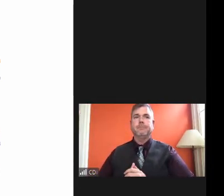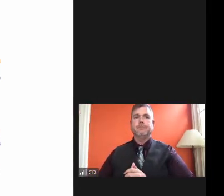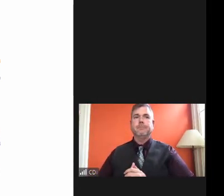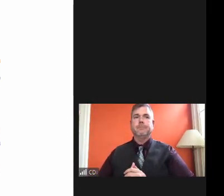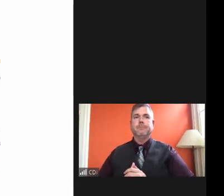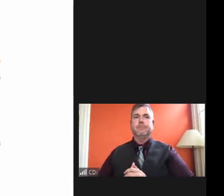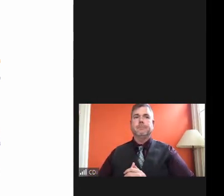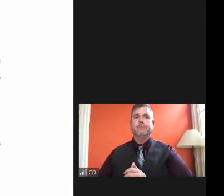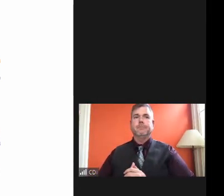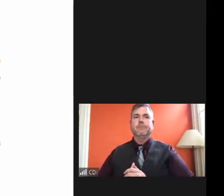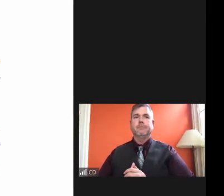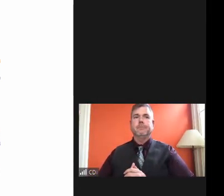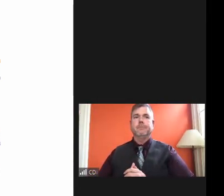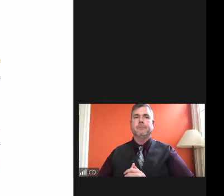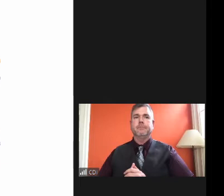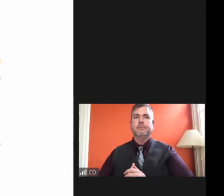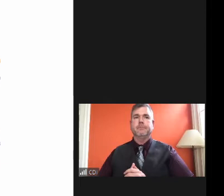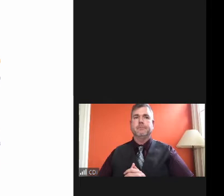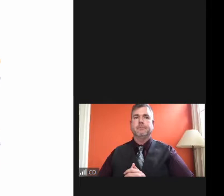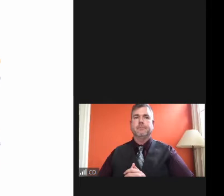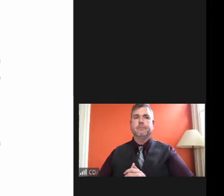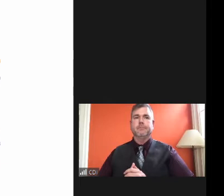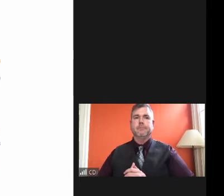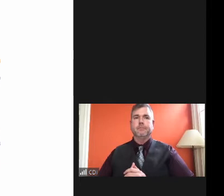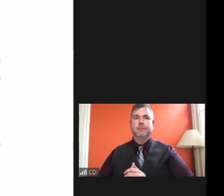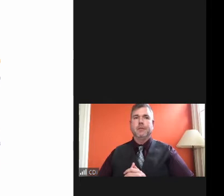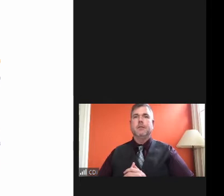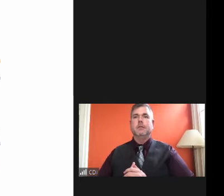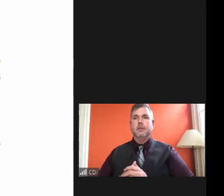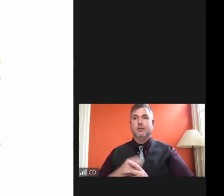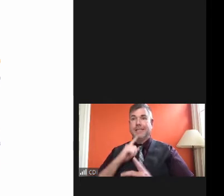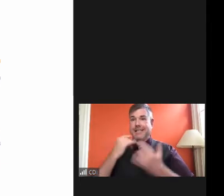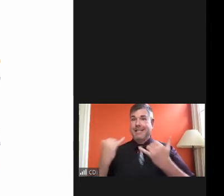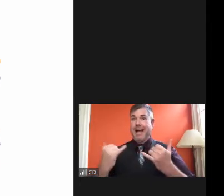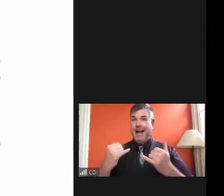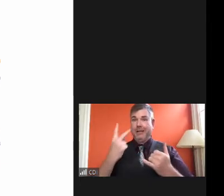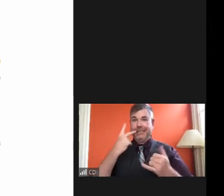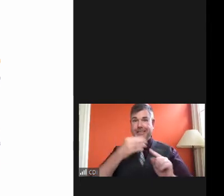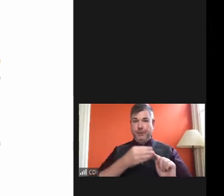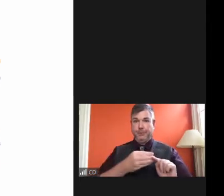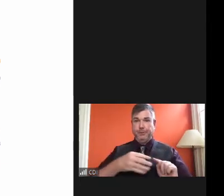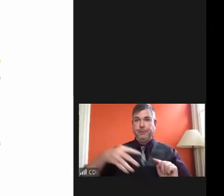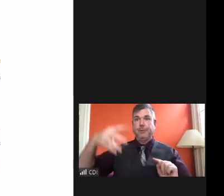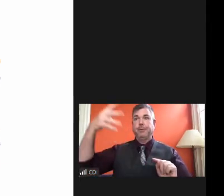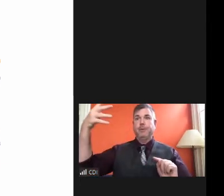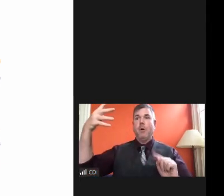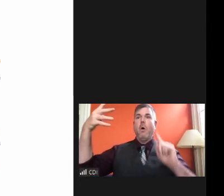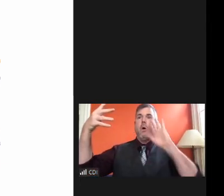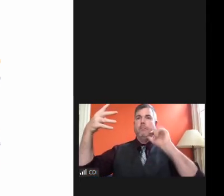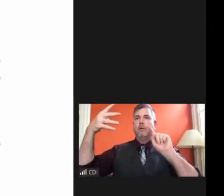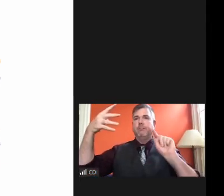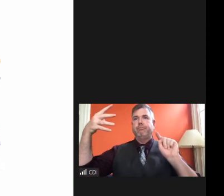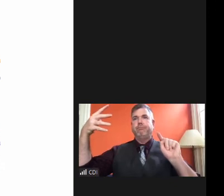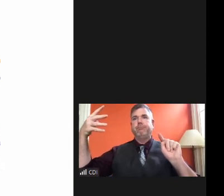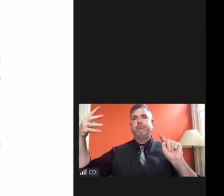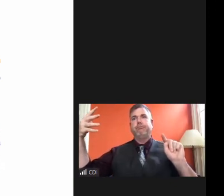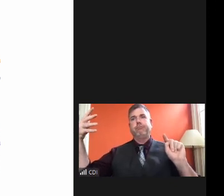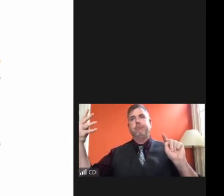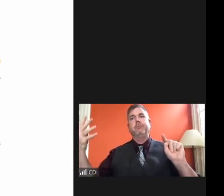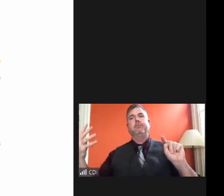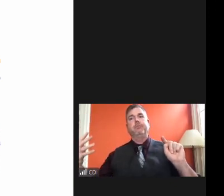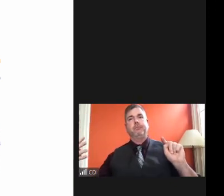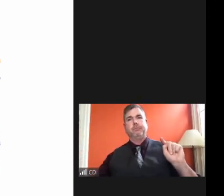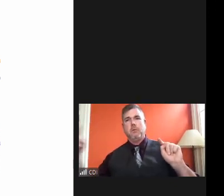flatten most. It's cases among those older people. And we do see it increasing, but it has increased much less than cases in